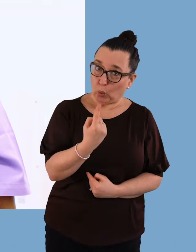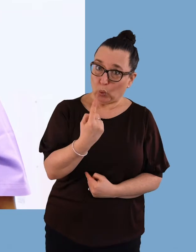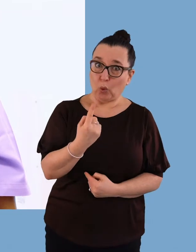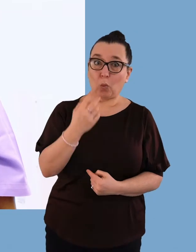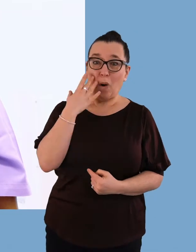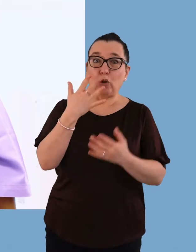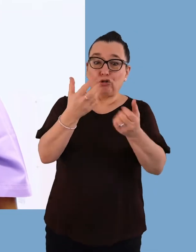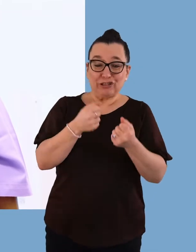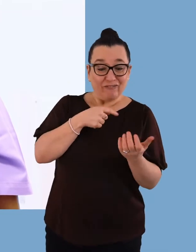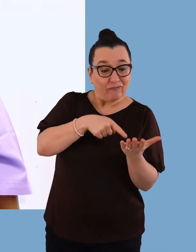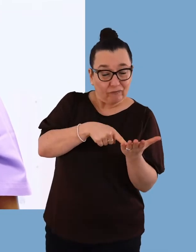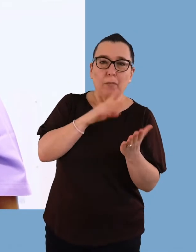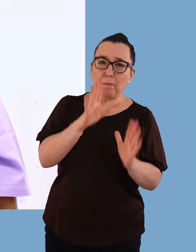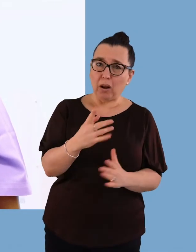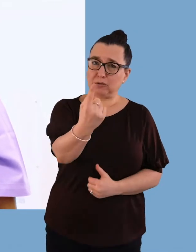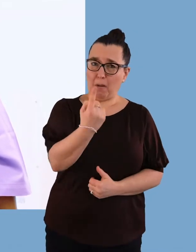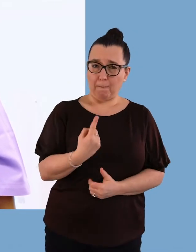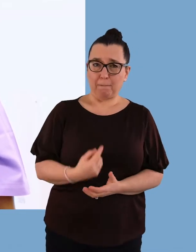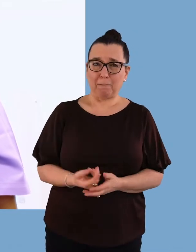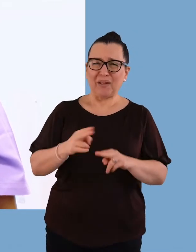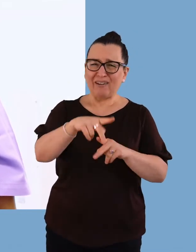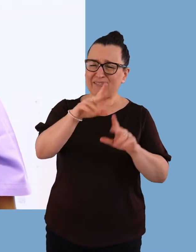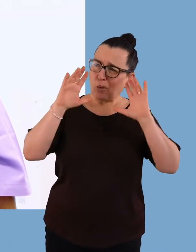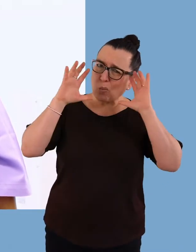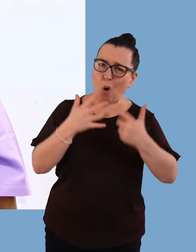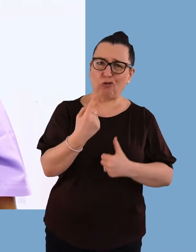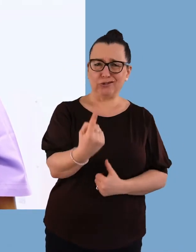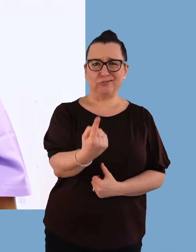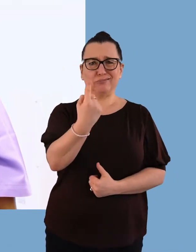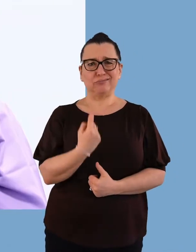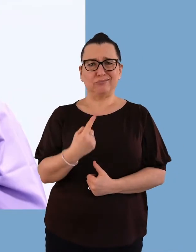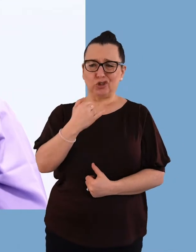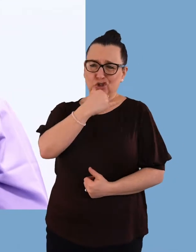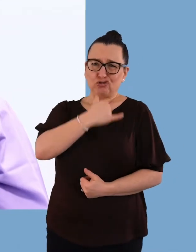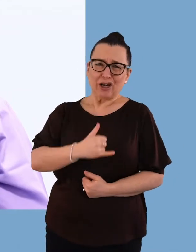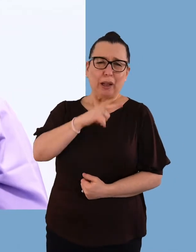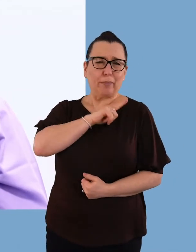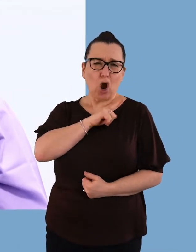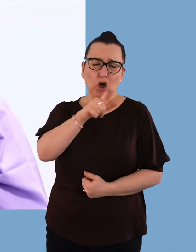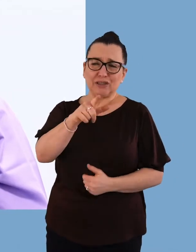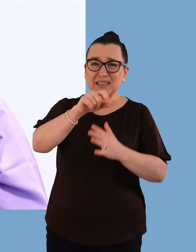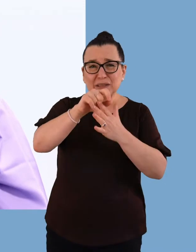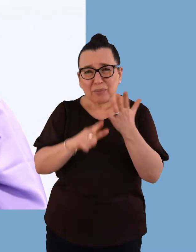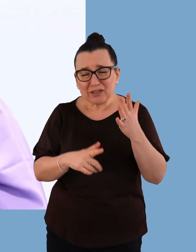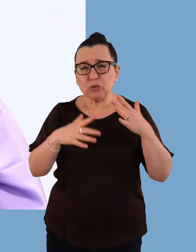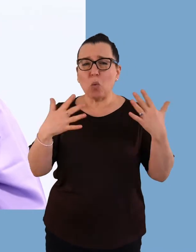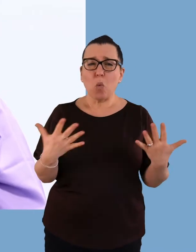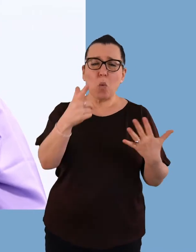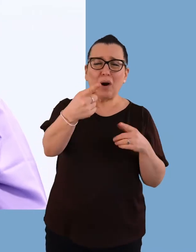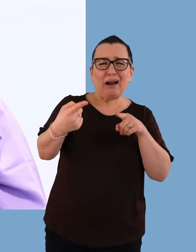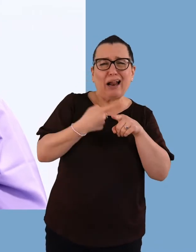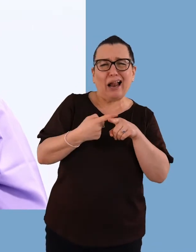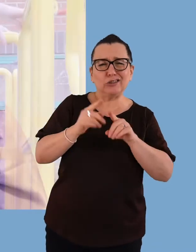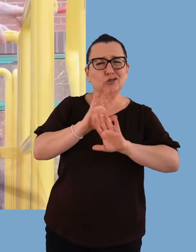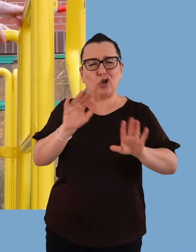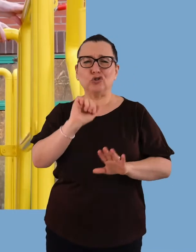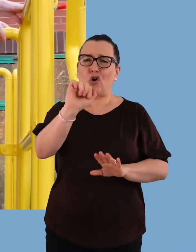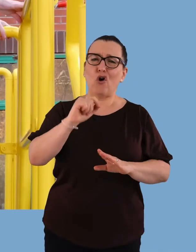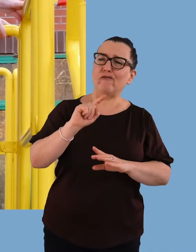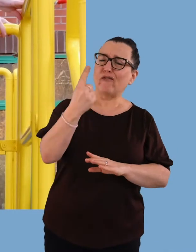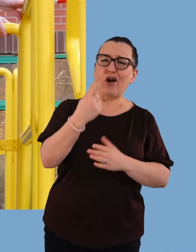important you come and see us when you receive the invitation if you're worried about attending your screening because of a